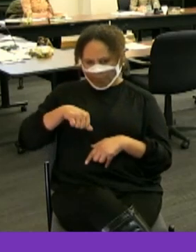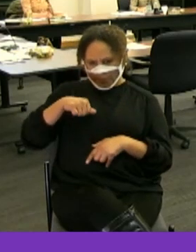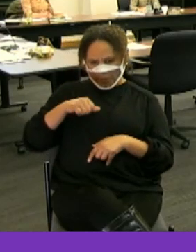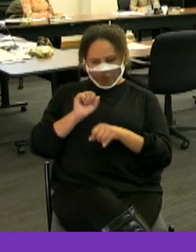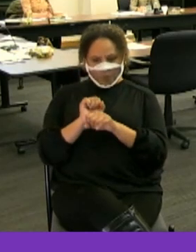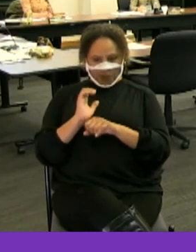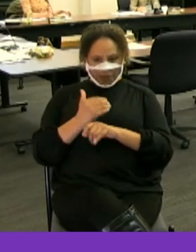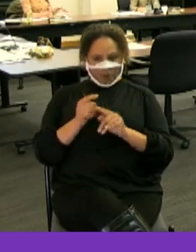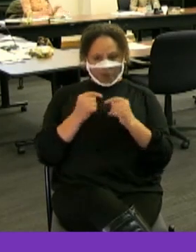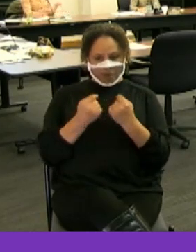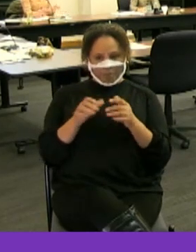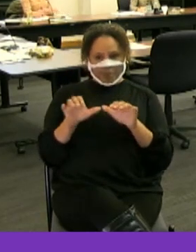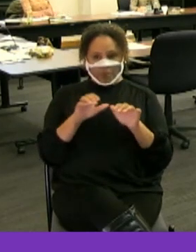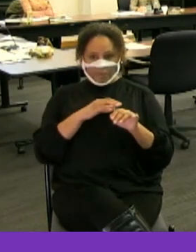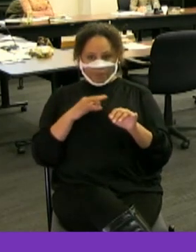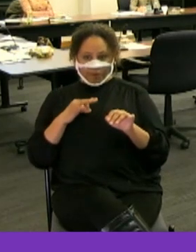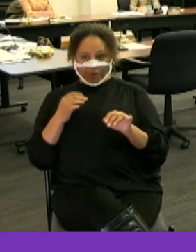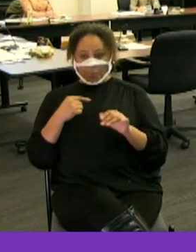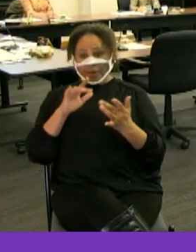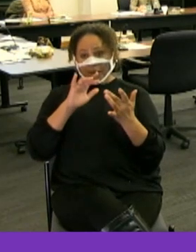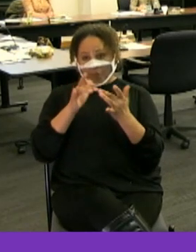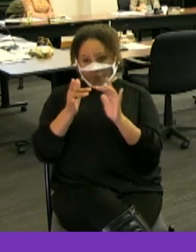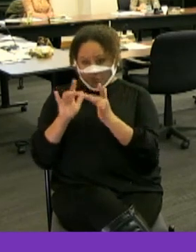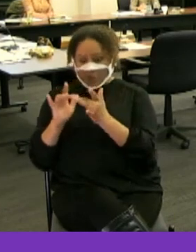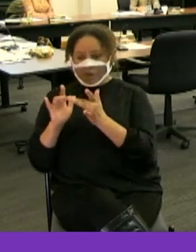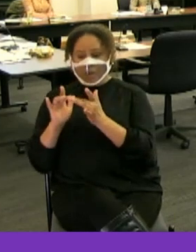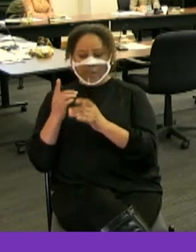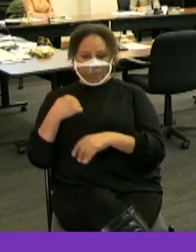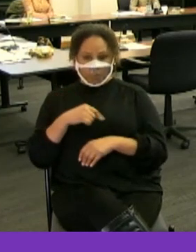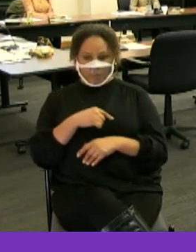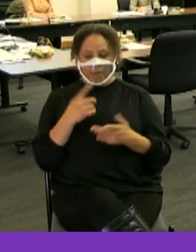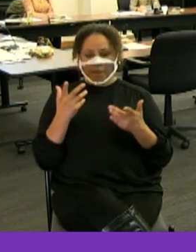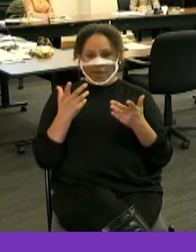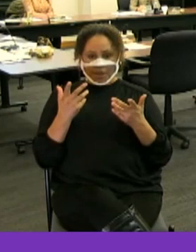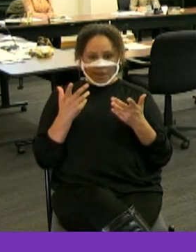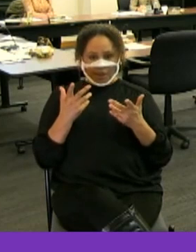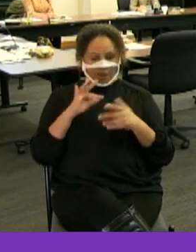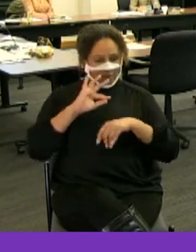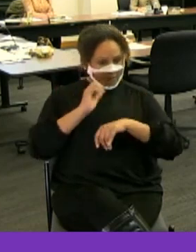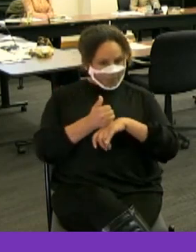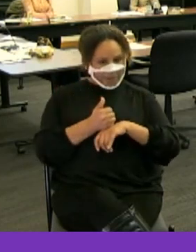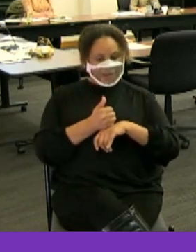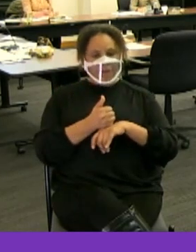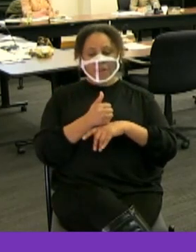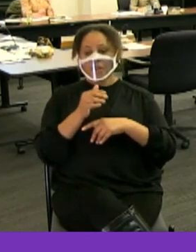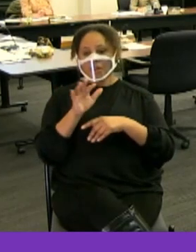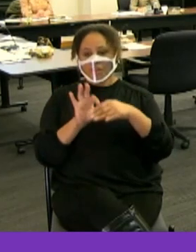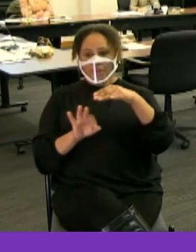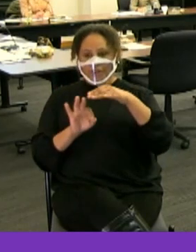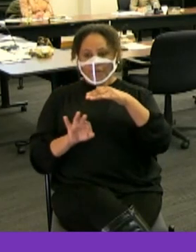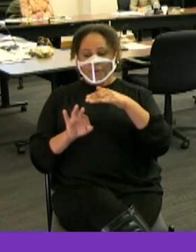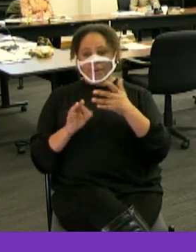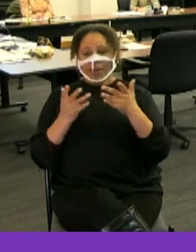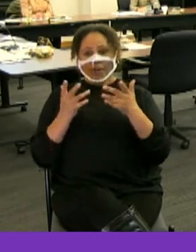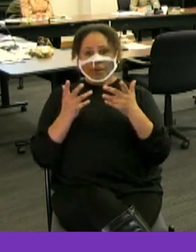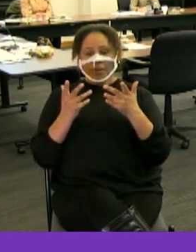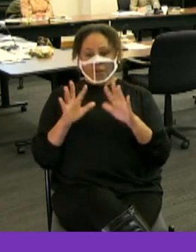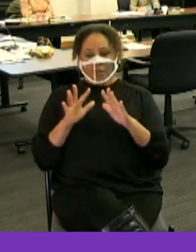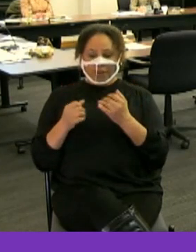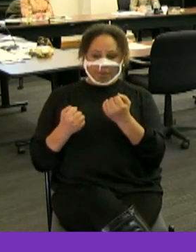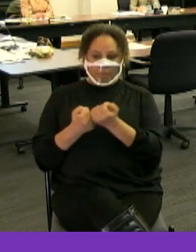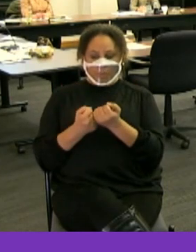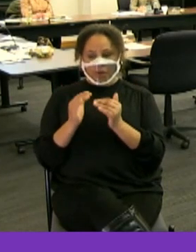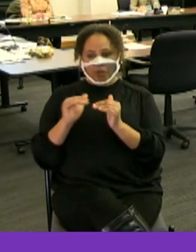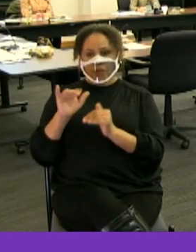team is doing, the faculty, we're reaching out. The foundation has supported over $800,000 last year in